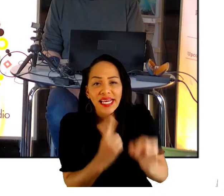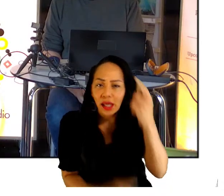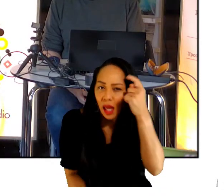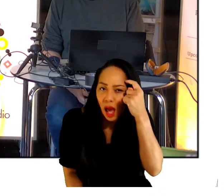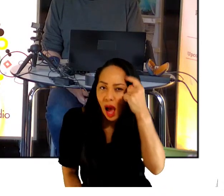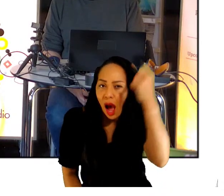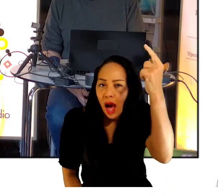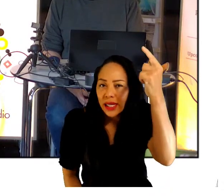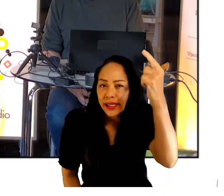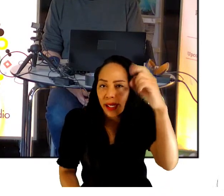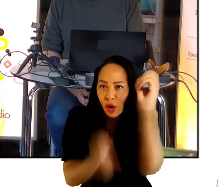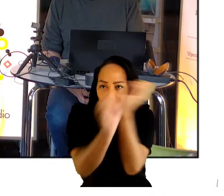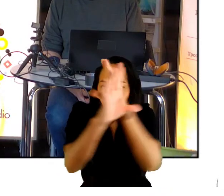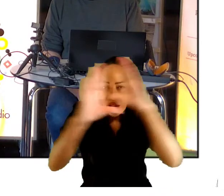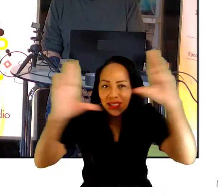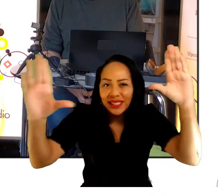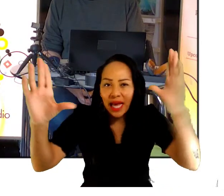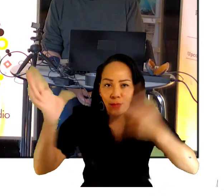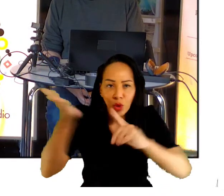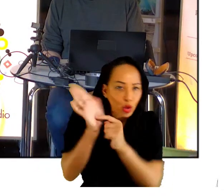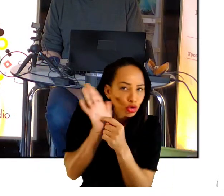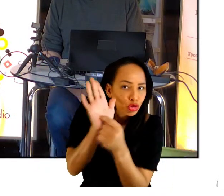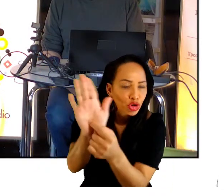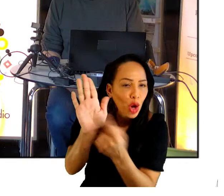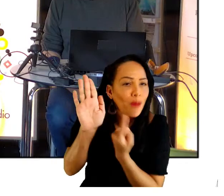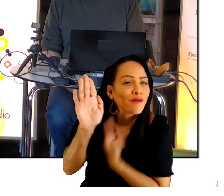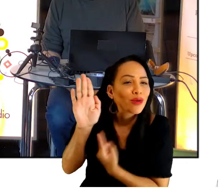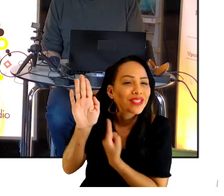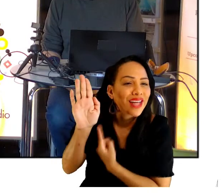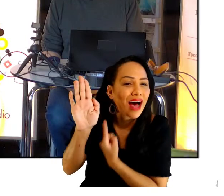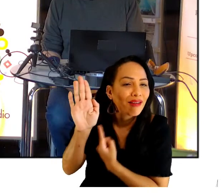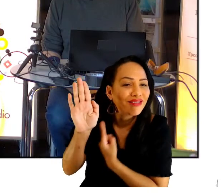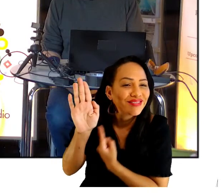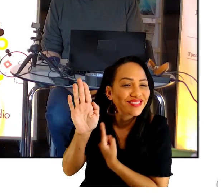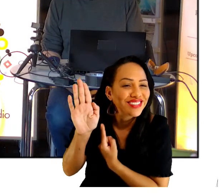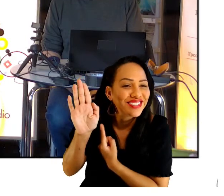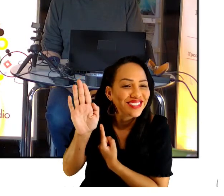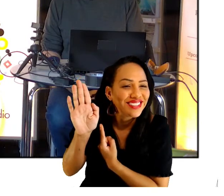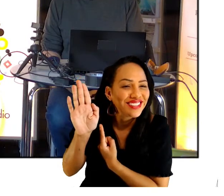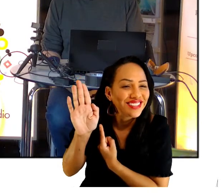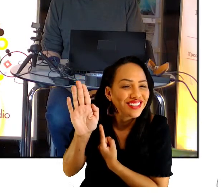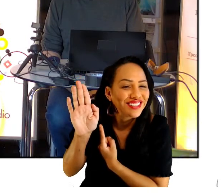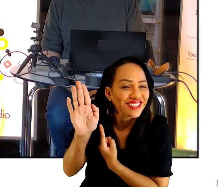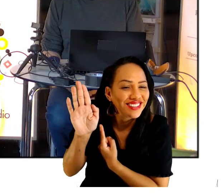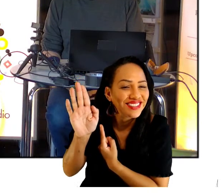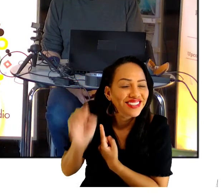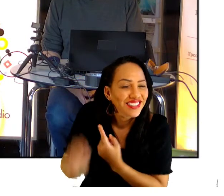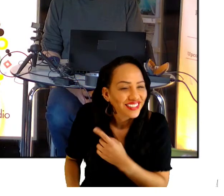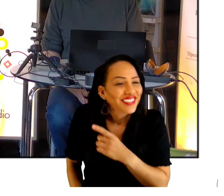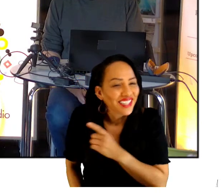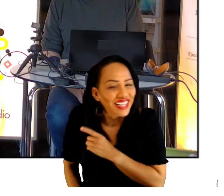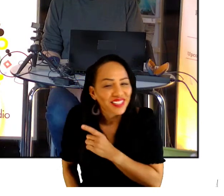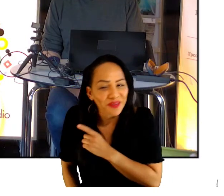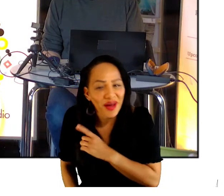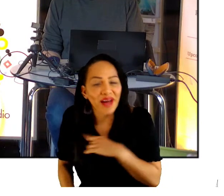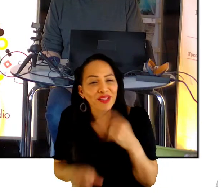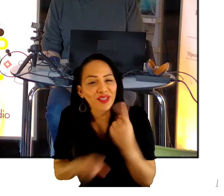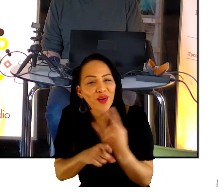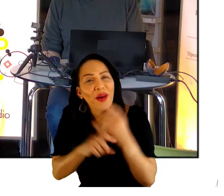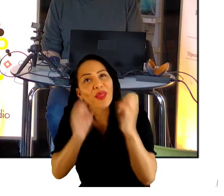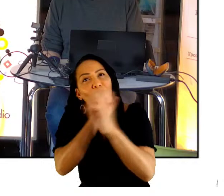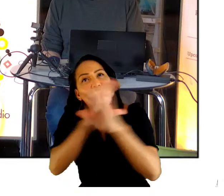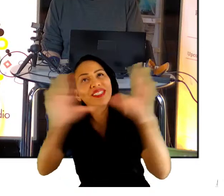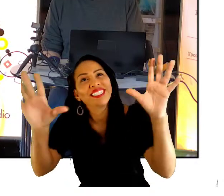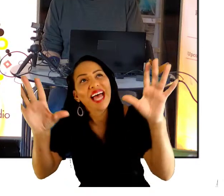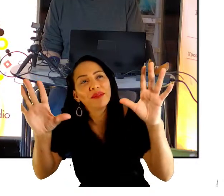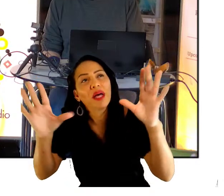of yourself when you're doing this. So that's why we talk a lot about this idea of wanting to be superhuman. For me, it was an important point to